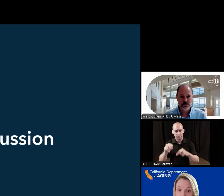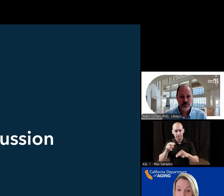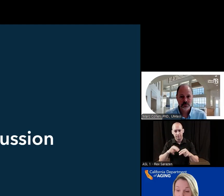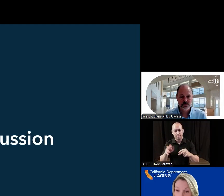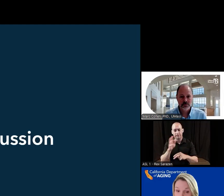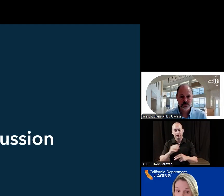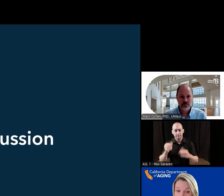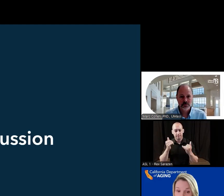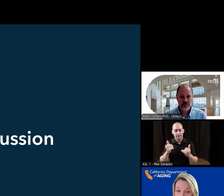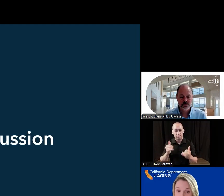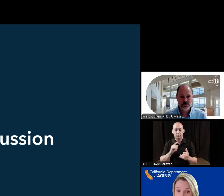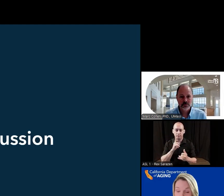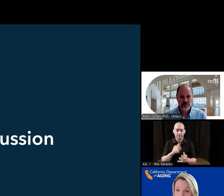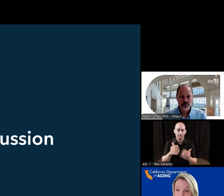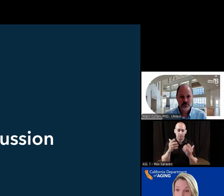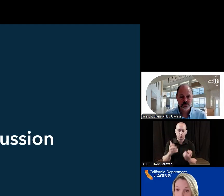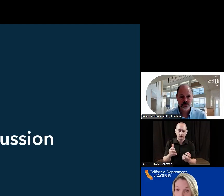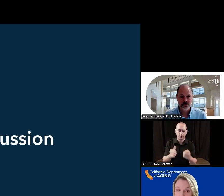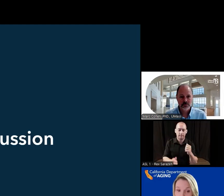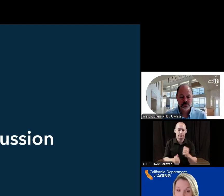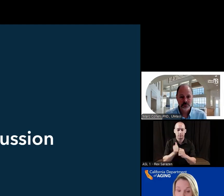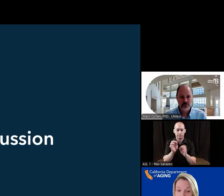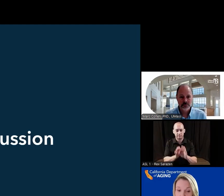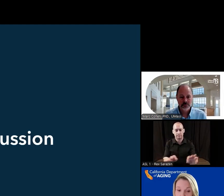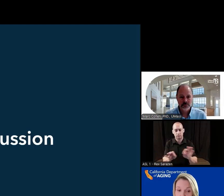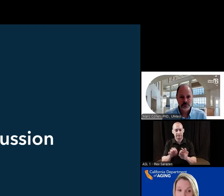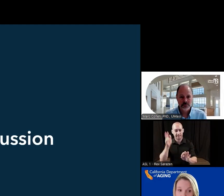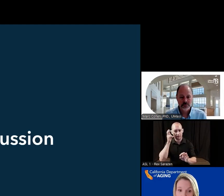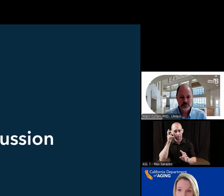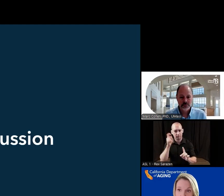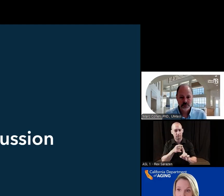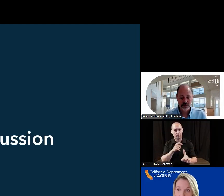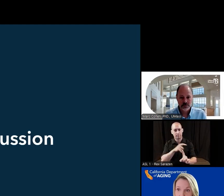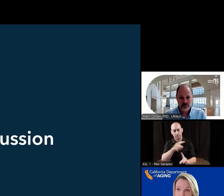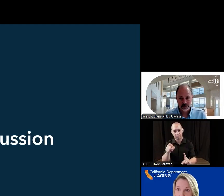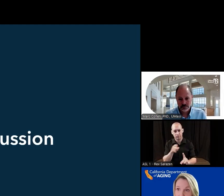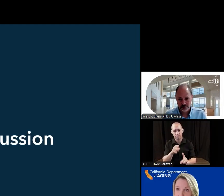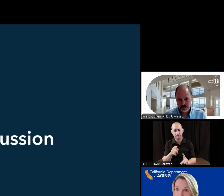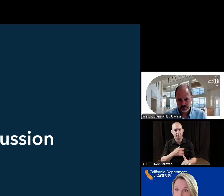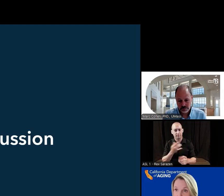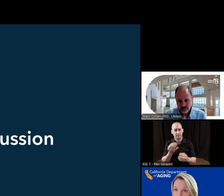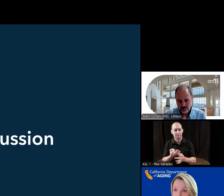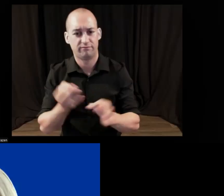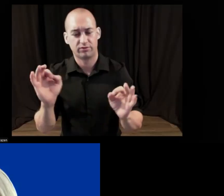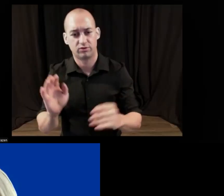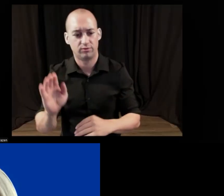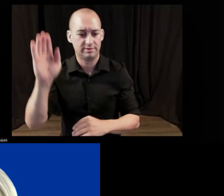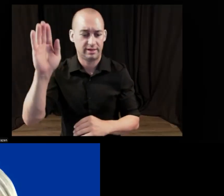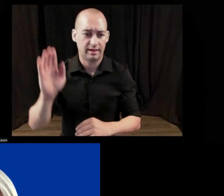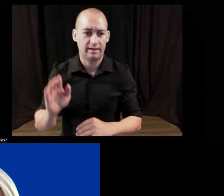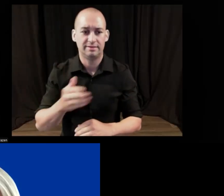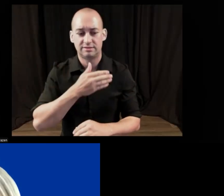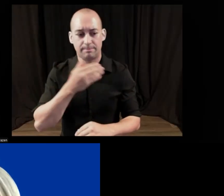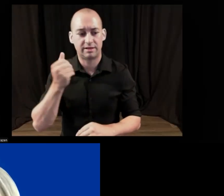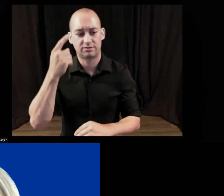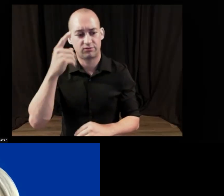would really like, most importantly, is to hear from all of you. So please feel free to raise your hand. I think it's always best to hear